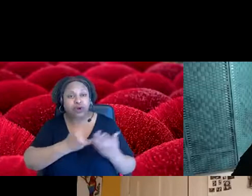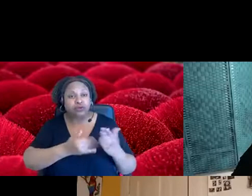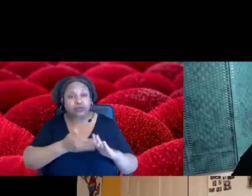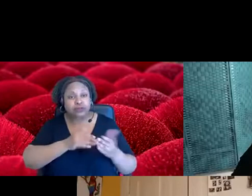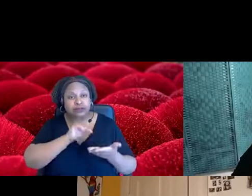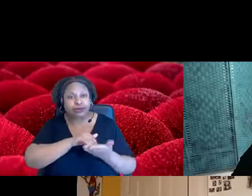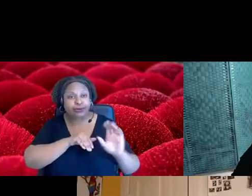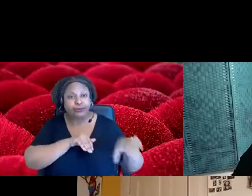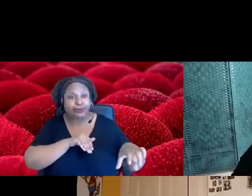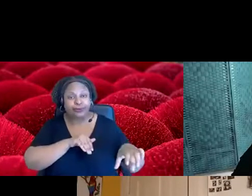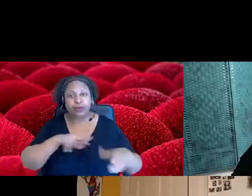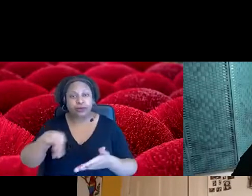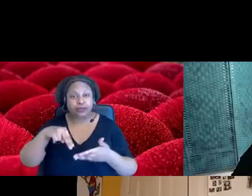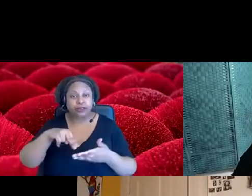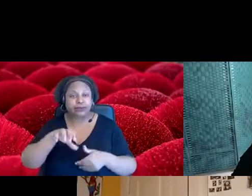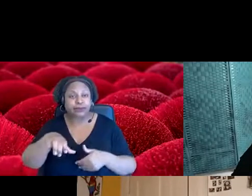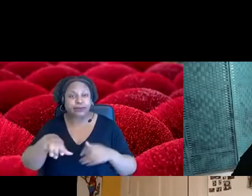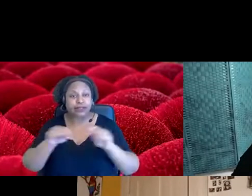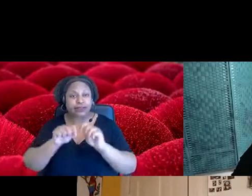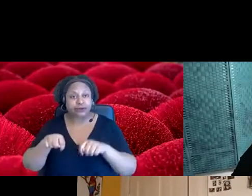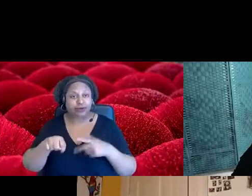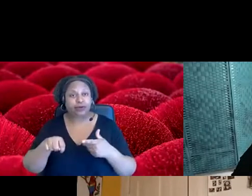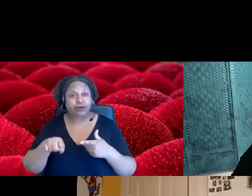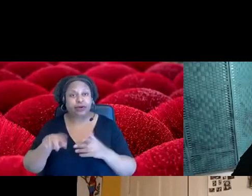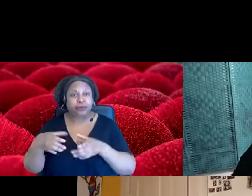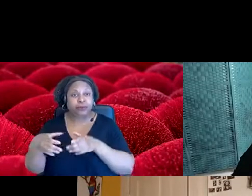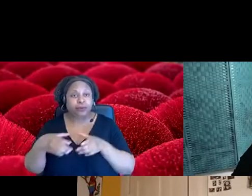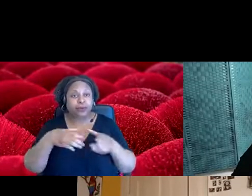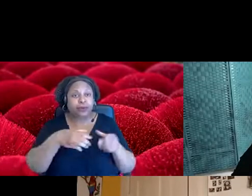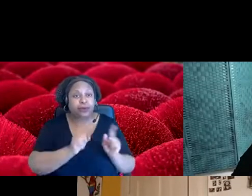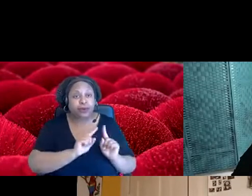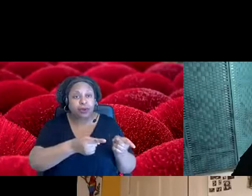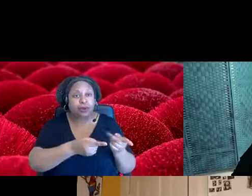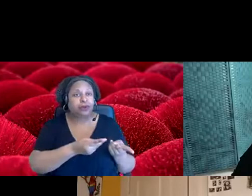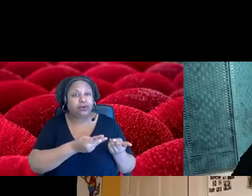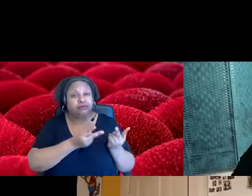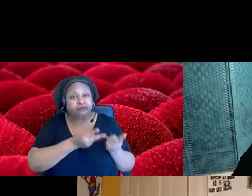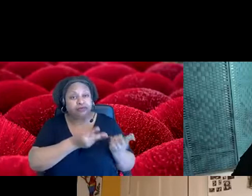or, you know, theater that could go to some small